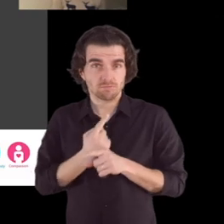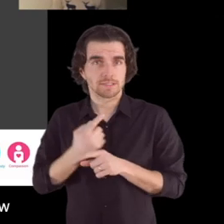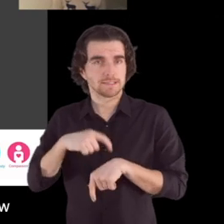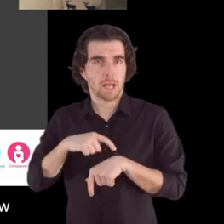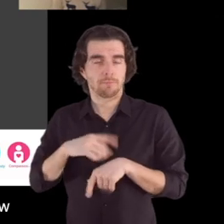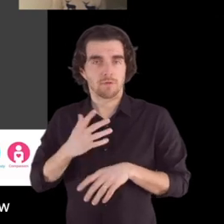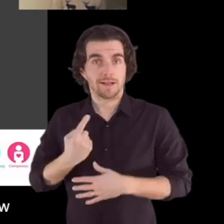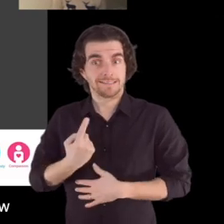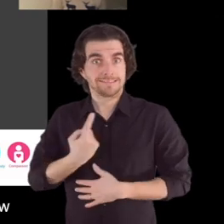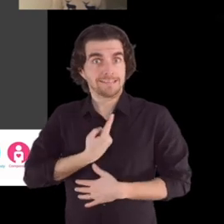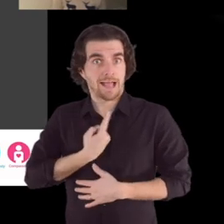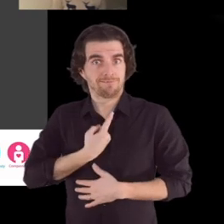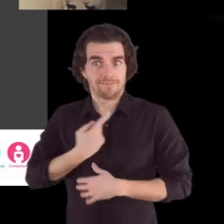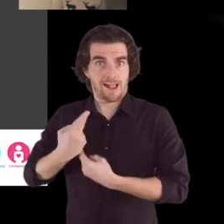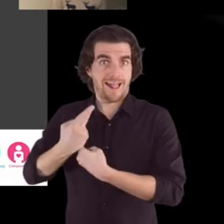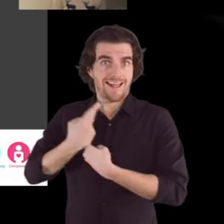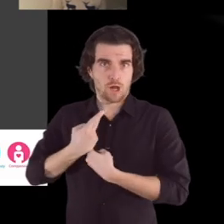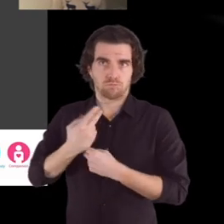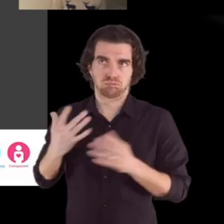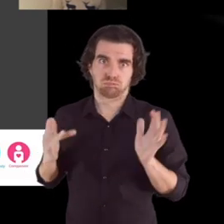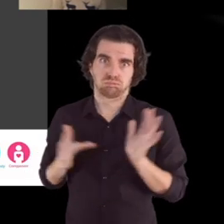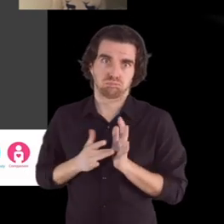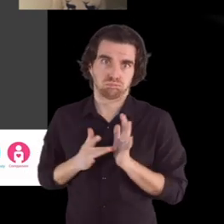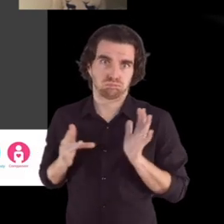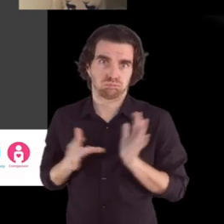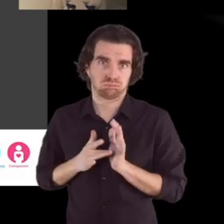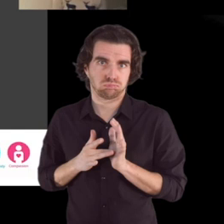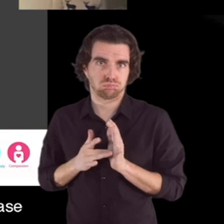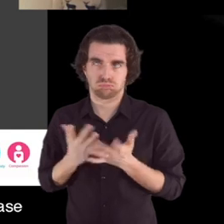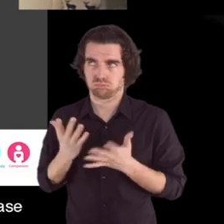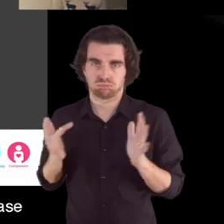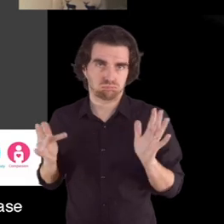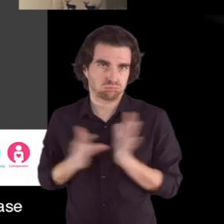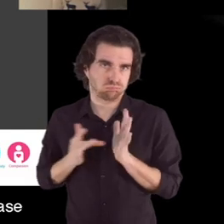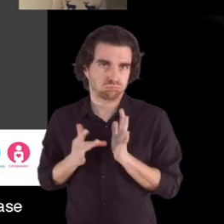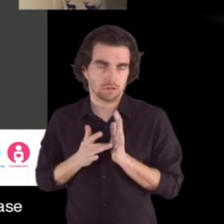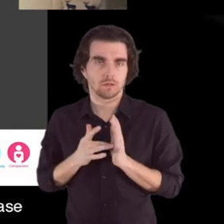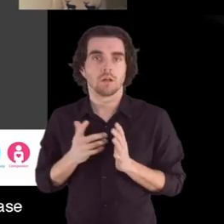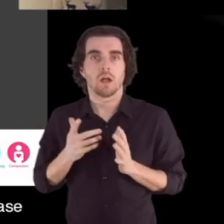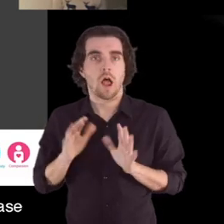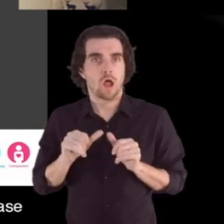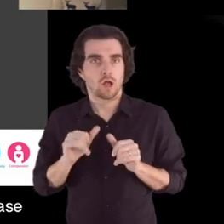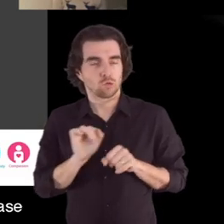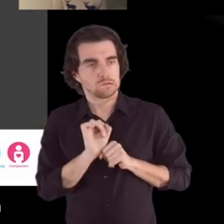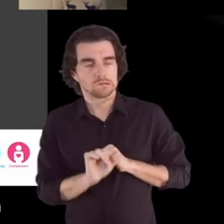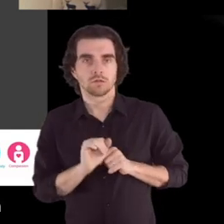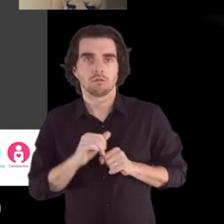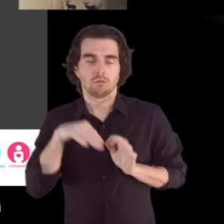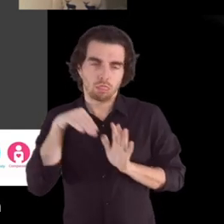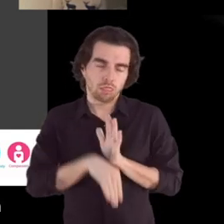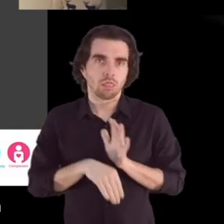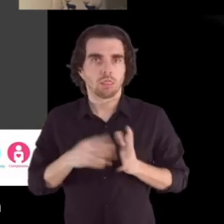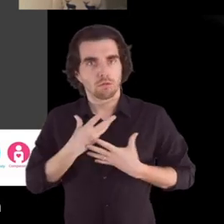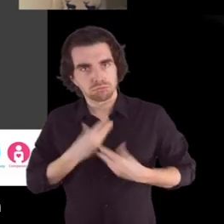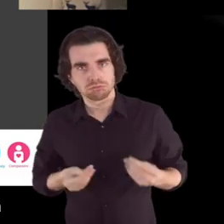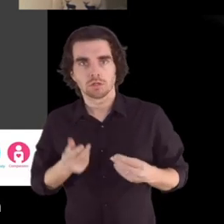And I think, as we're saying, you know, this is the time when self-care is needed the most. In that second aspect of the active phase, with disillusionment,